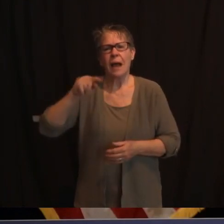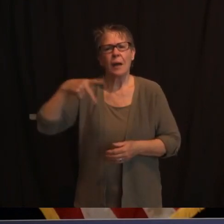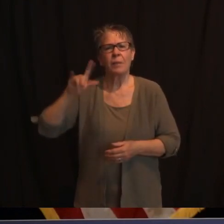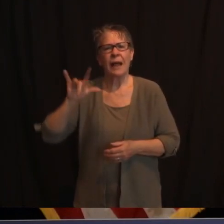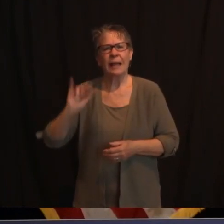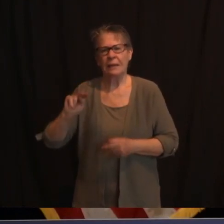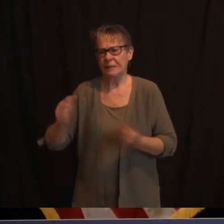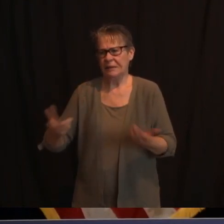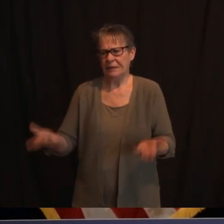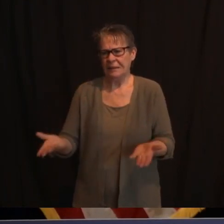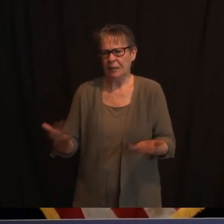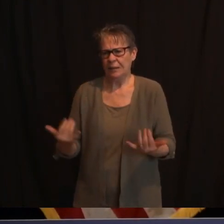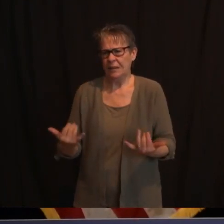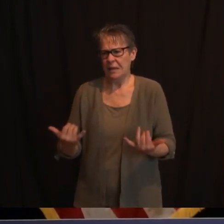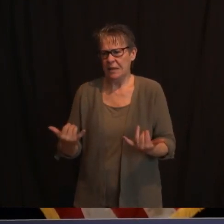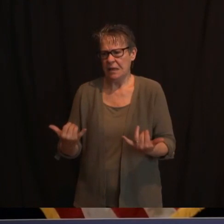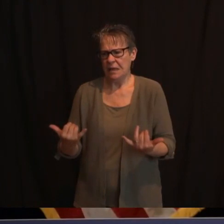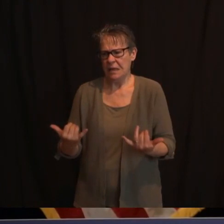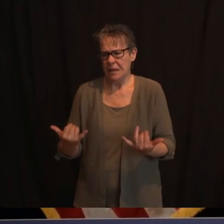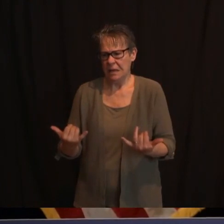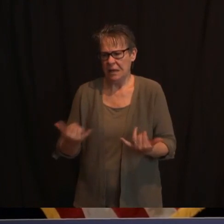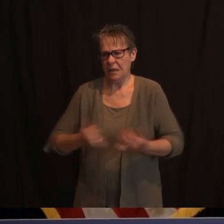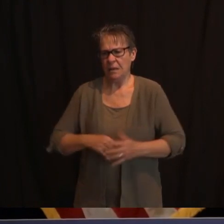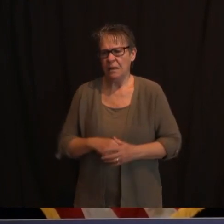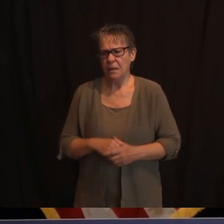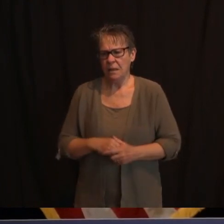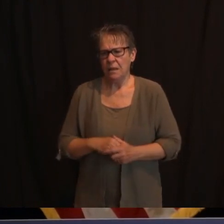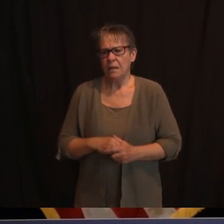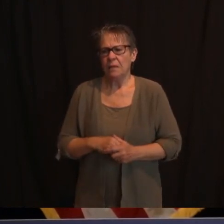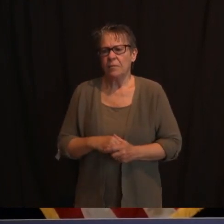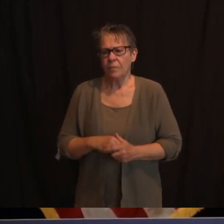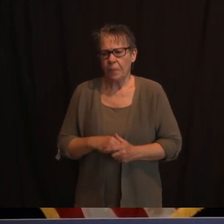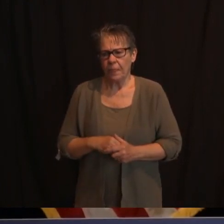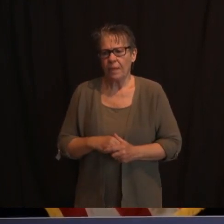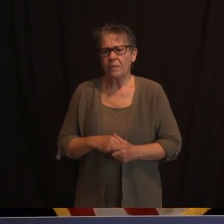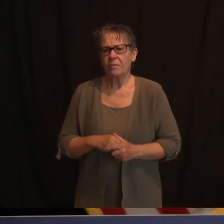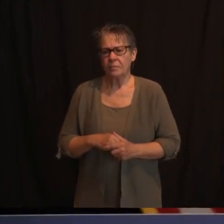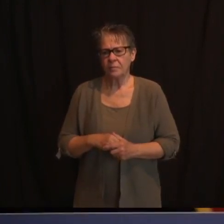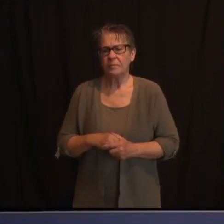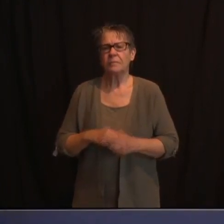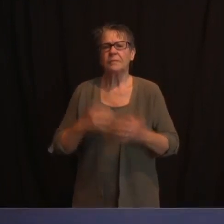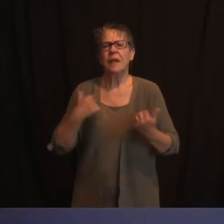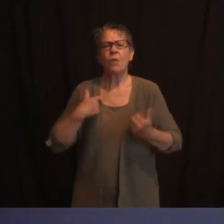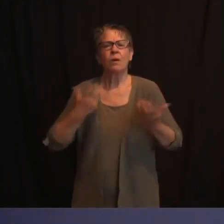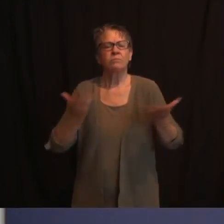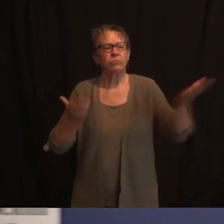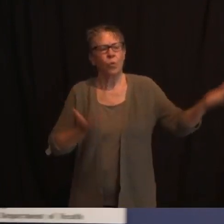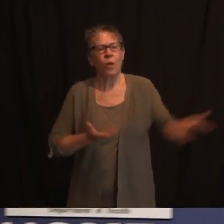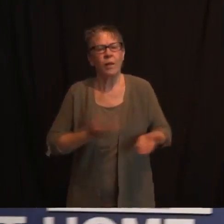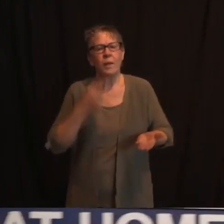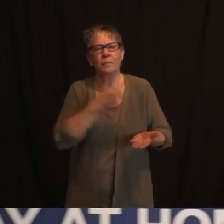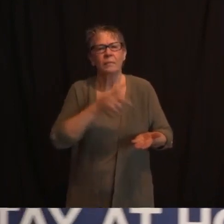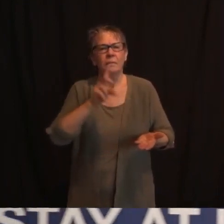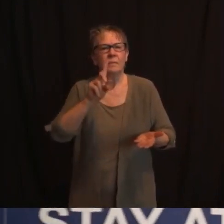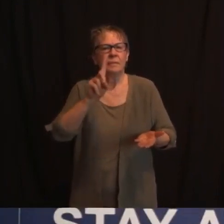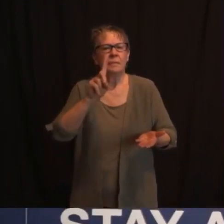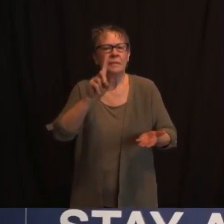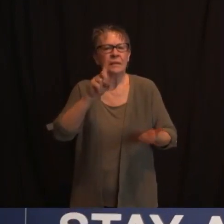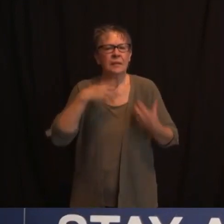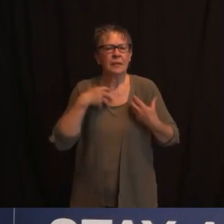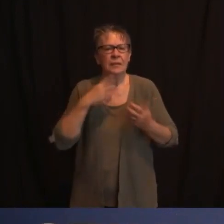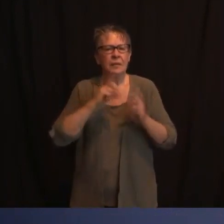woman who needs no introduction. Please help me welcome the Commissioner of the Department of Health, Judy Persichilli. Thank you, Governor, and good afternoon.